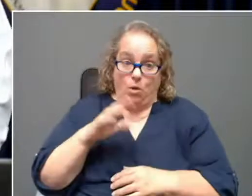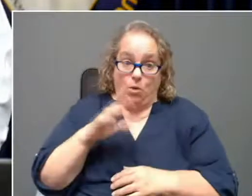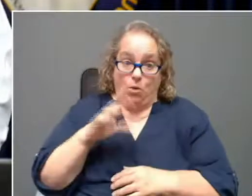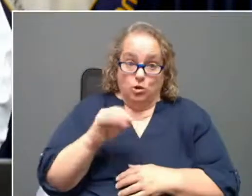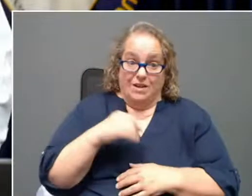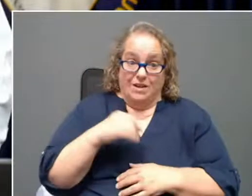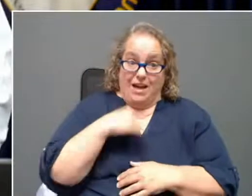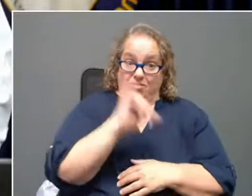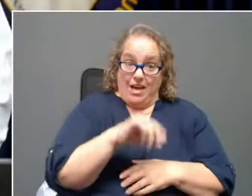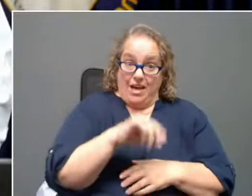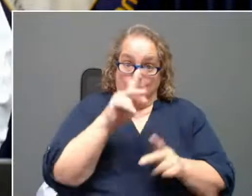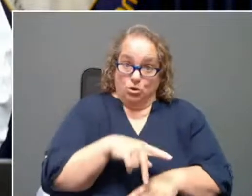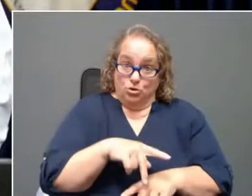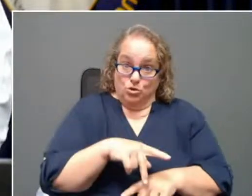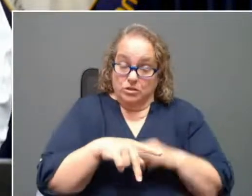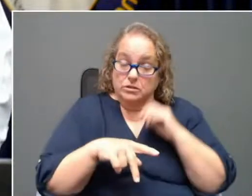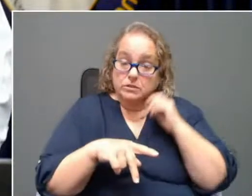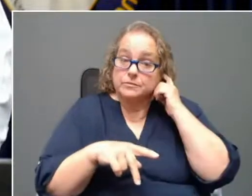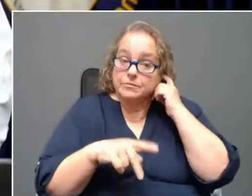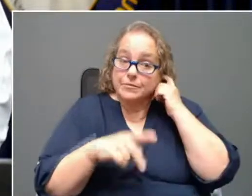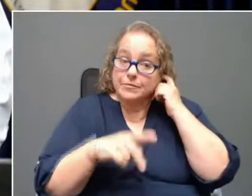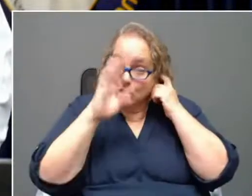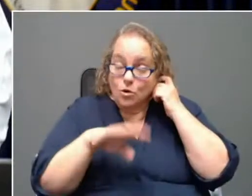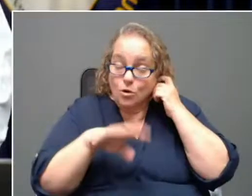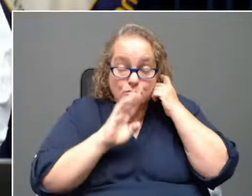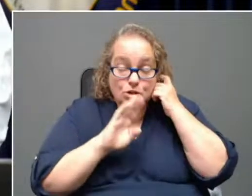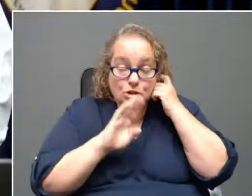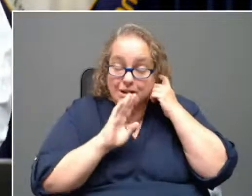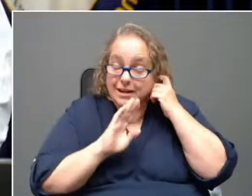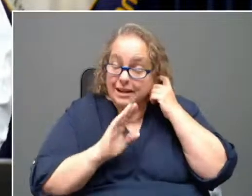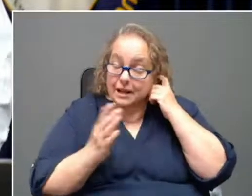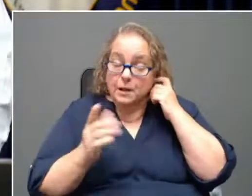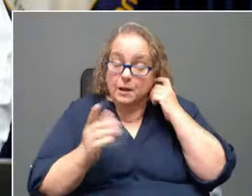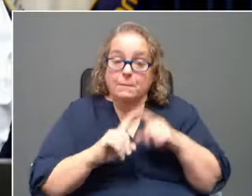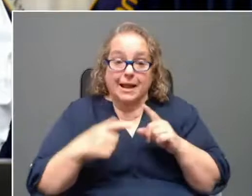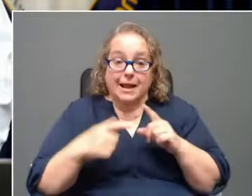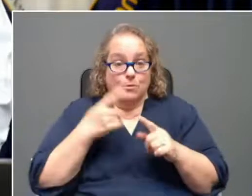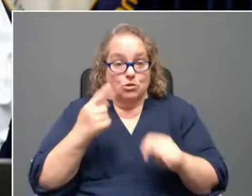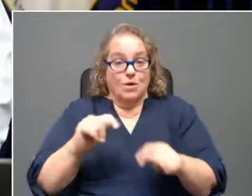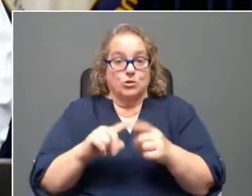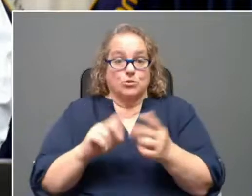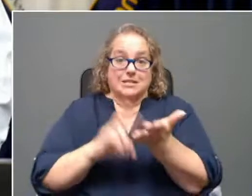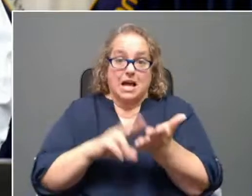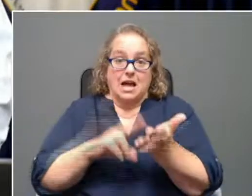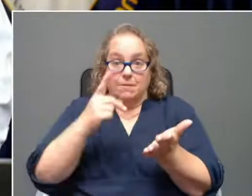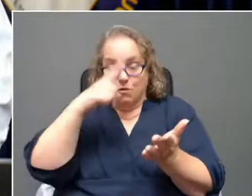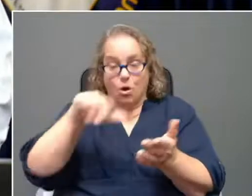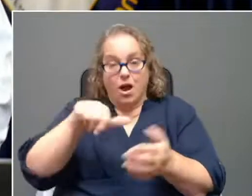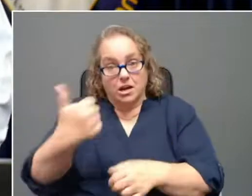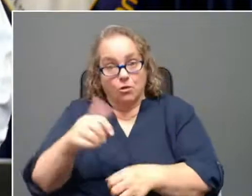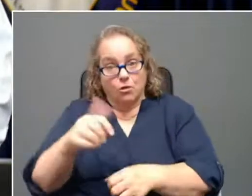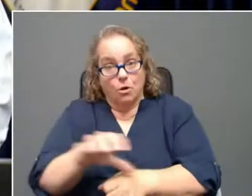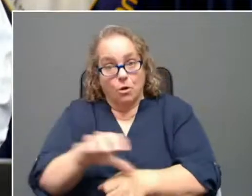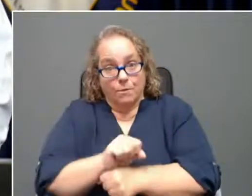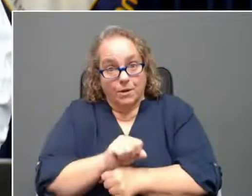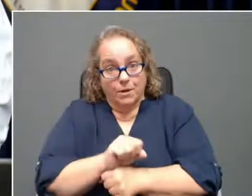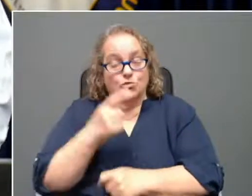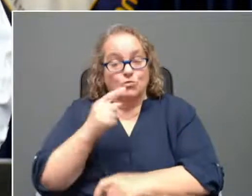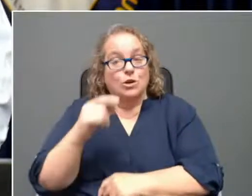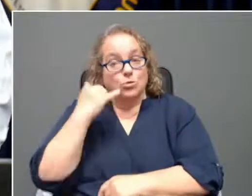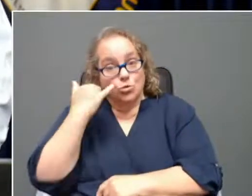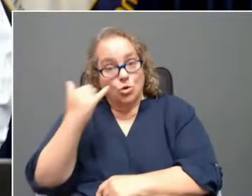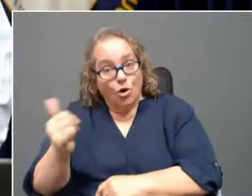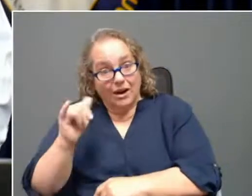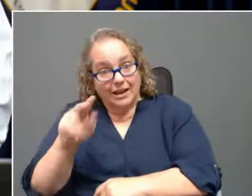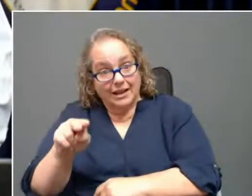individual, and I know it's frustrating, in the very least, try to sign up for another appointment, try to call in